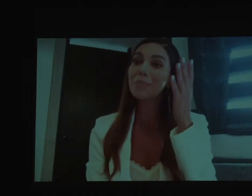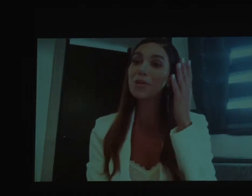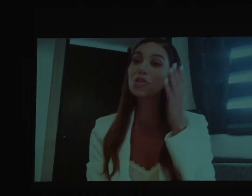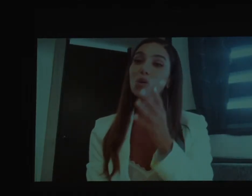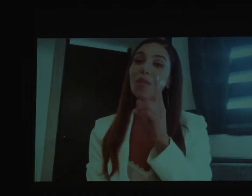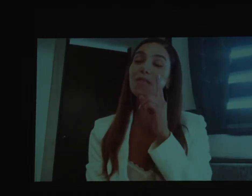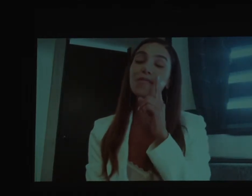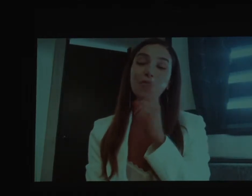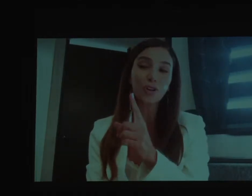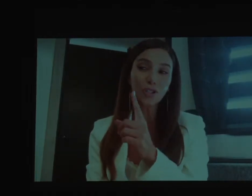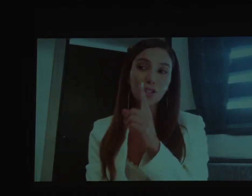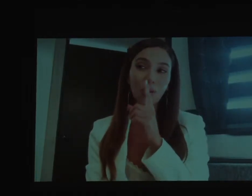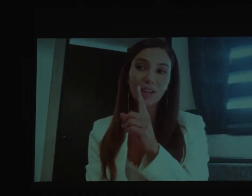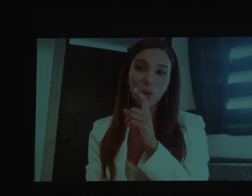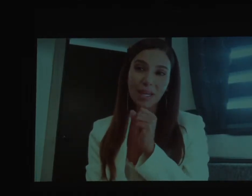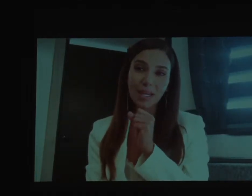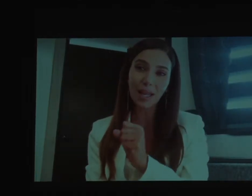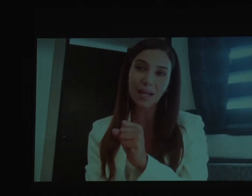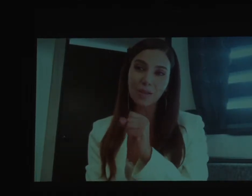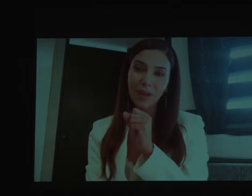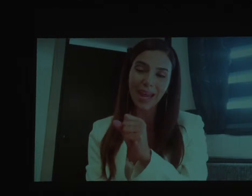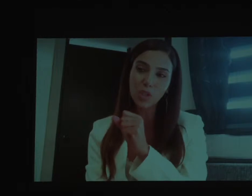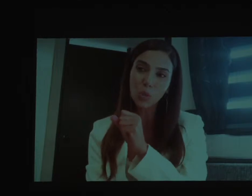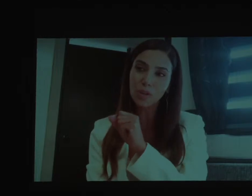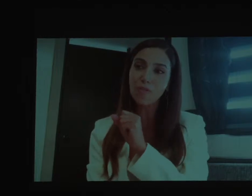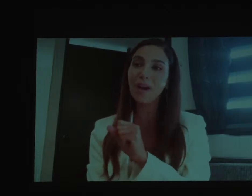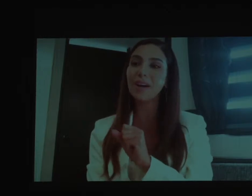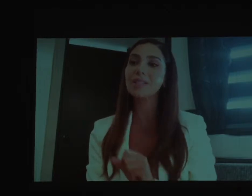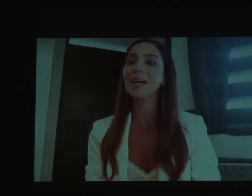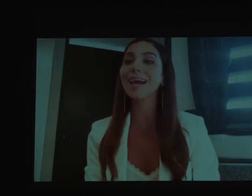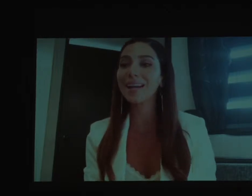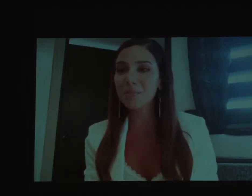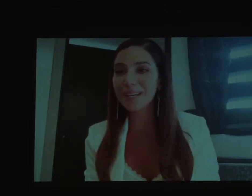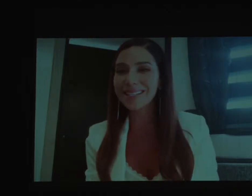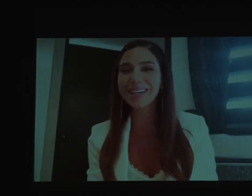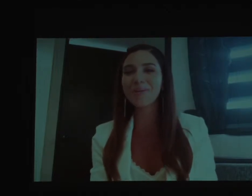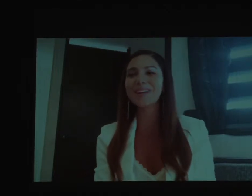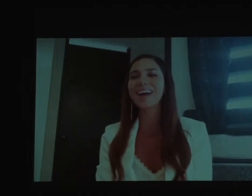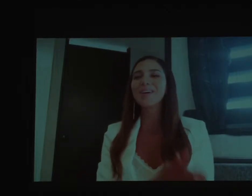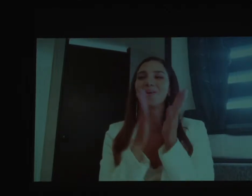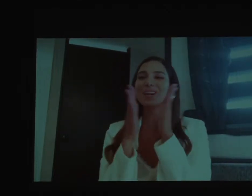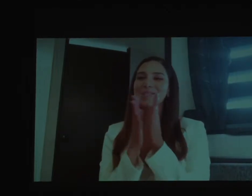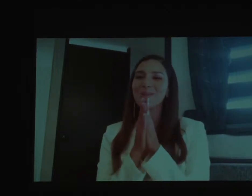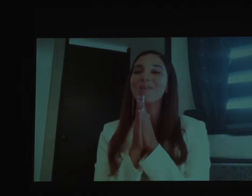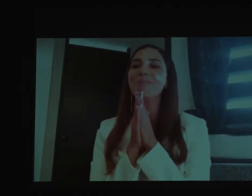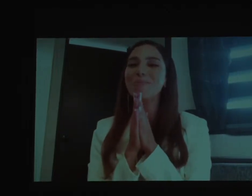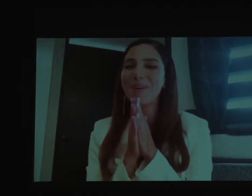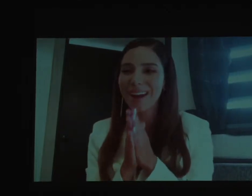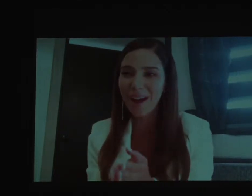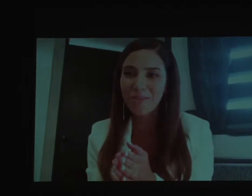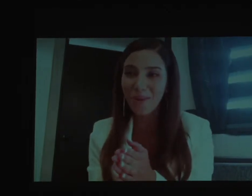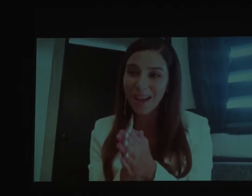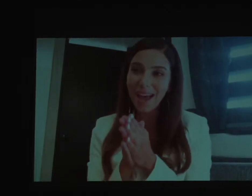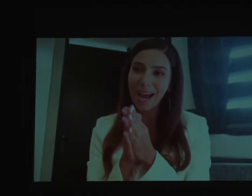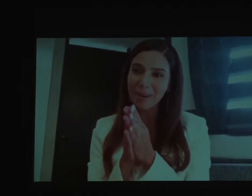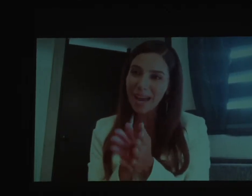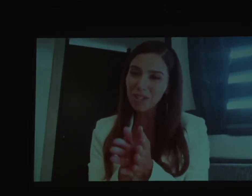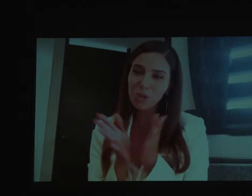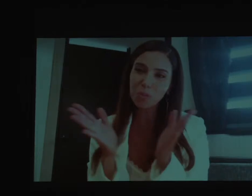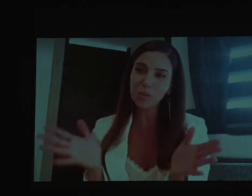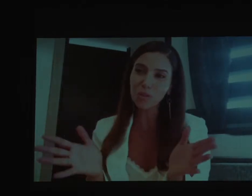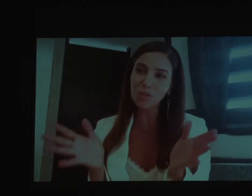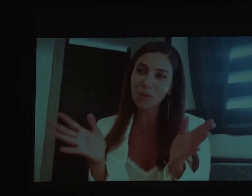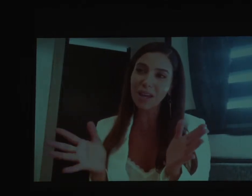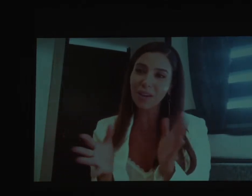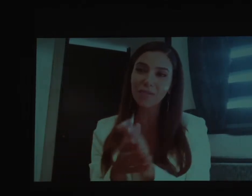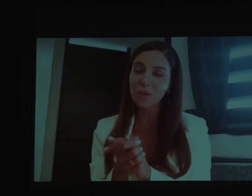graduates, because you are the first graduating class of the Edgewood Fine Arts Academy, así que de verdad, de corazón, bravo. I'm an